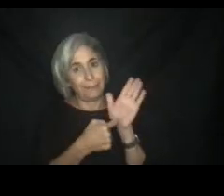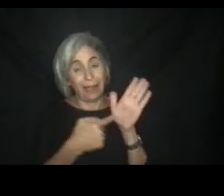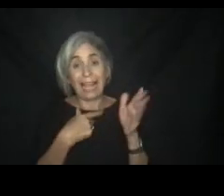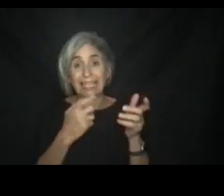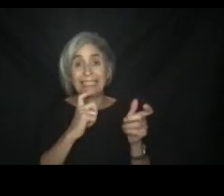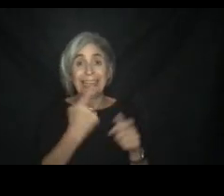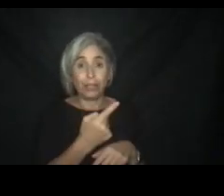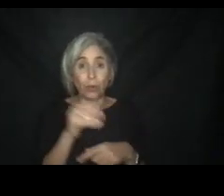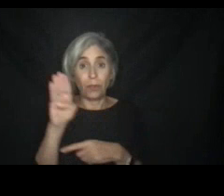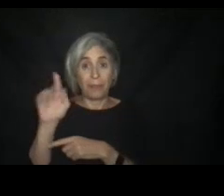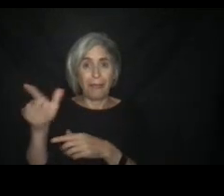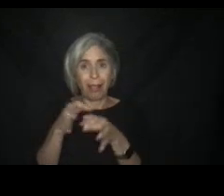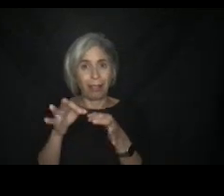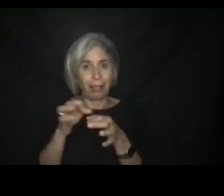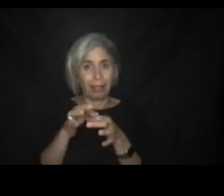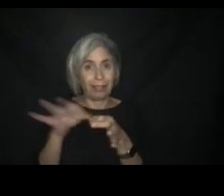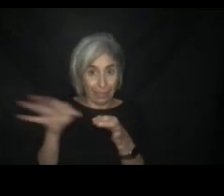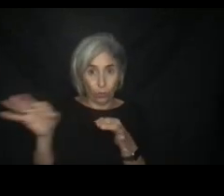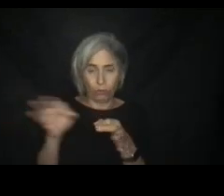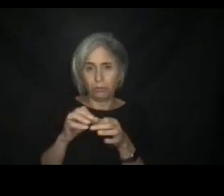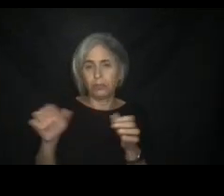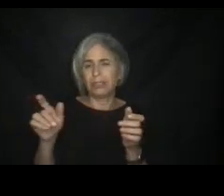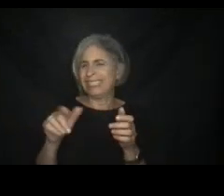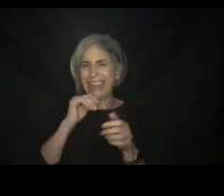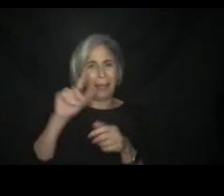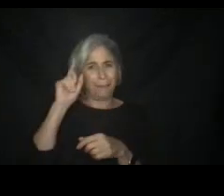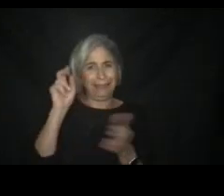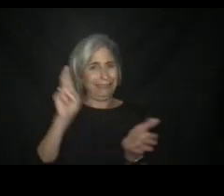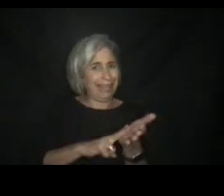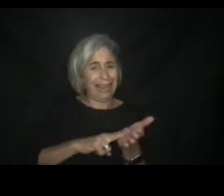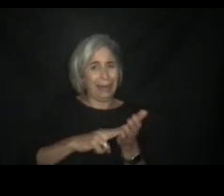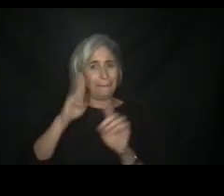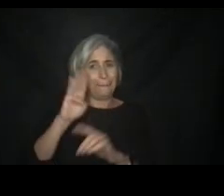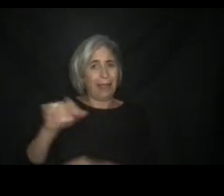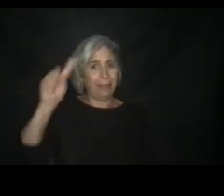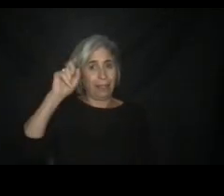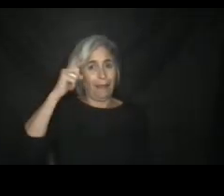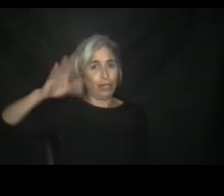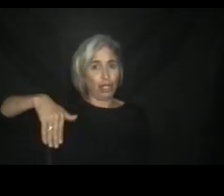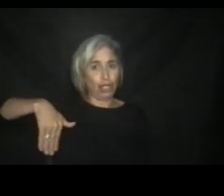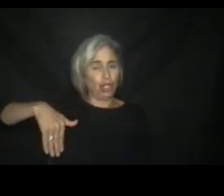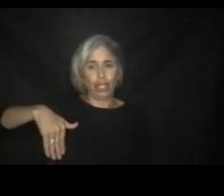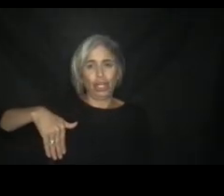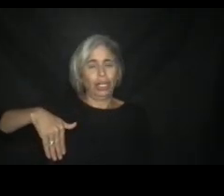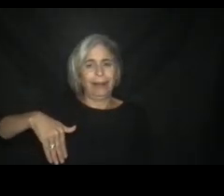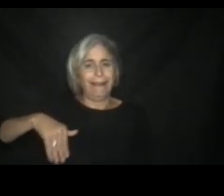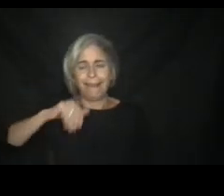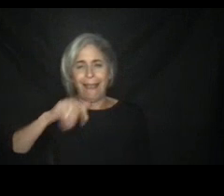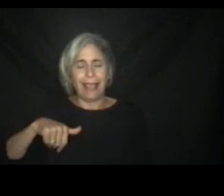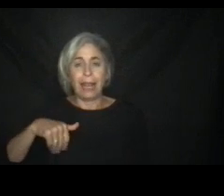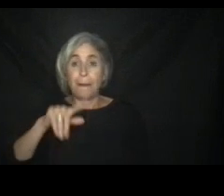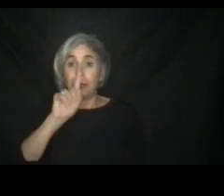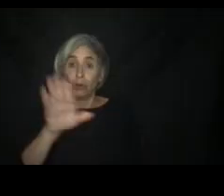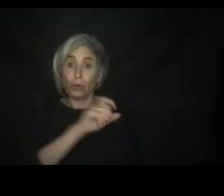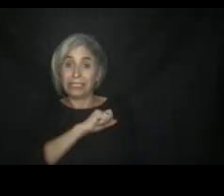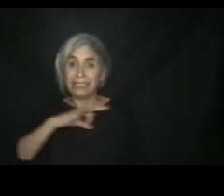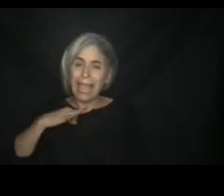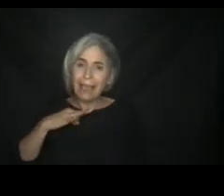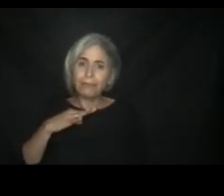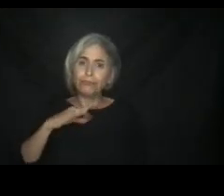language and from the staff. And again, it hasn't been signed by the governor yet as well either. But I would make sure your staff can kind of dive into it and also